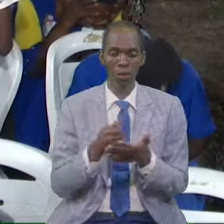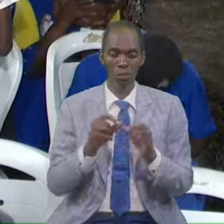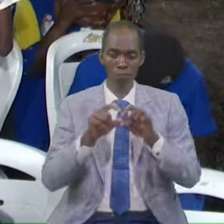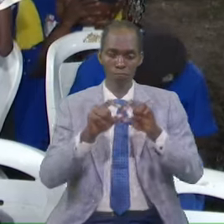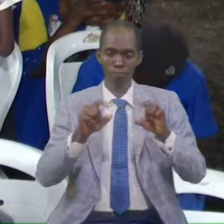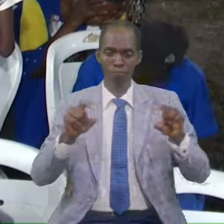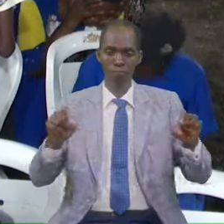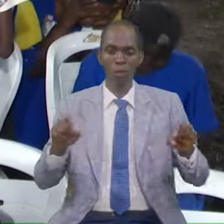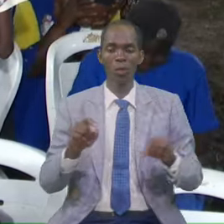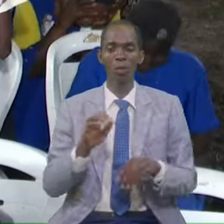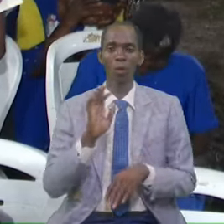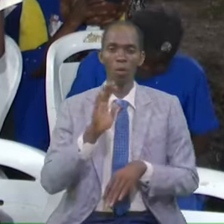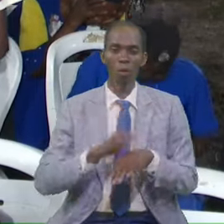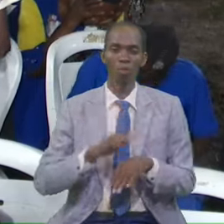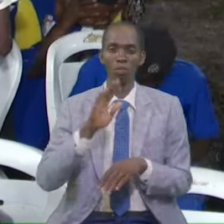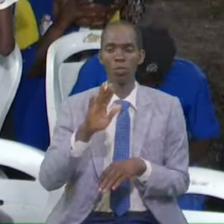your screen,